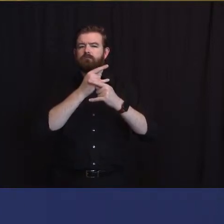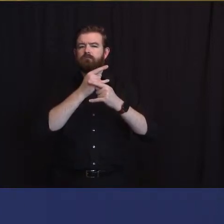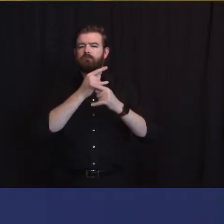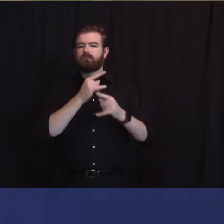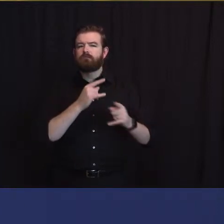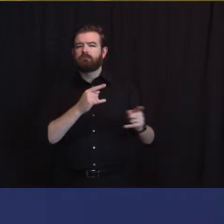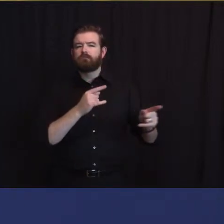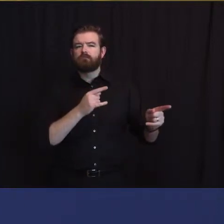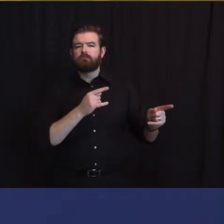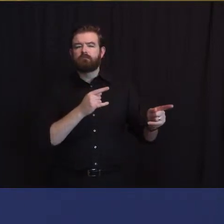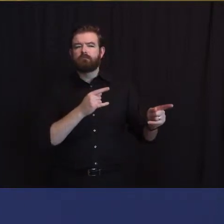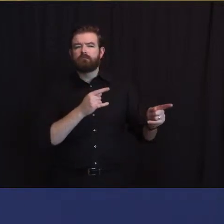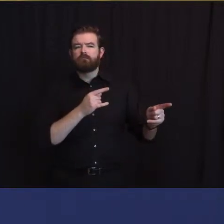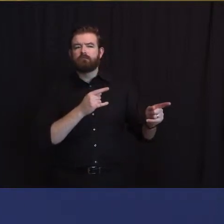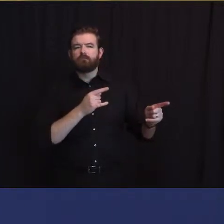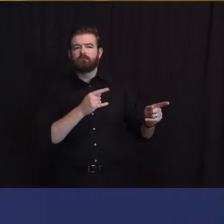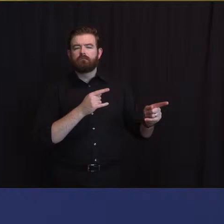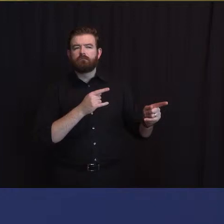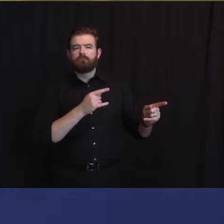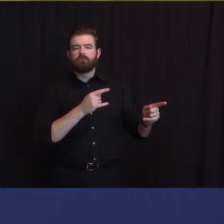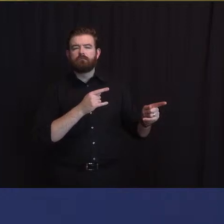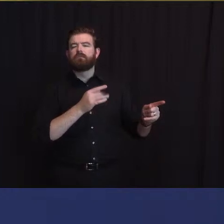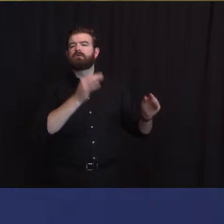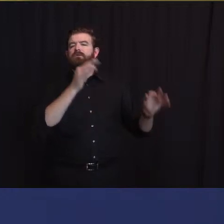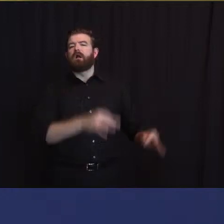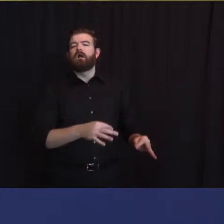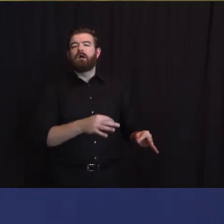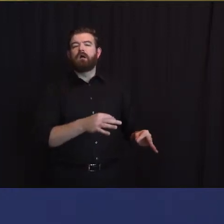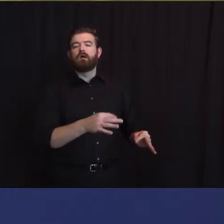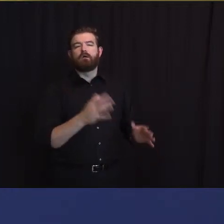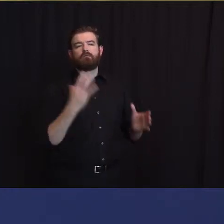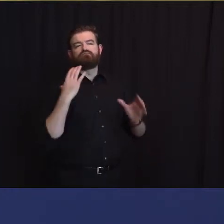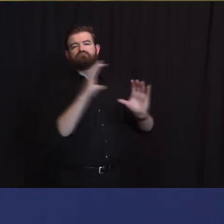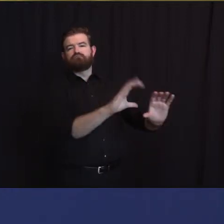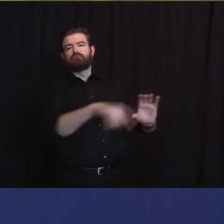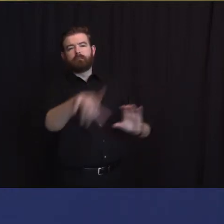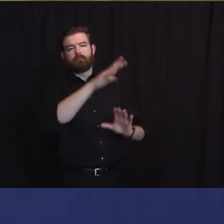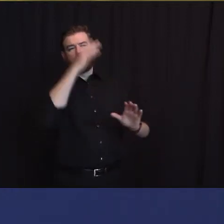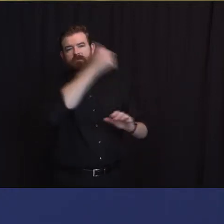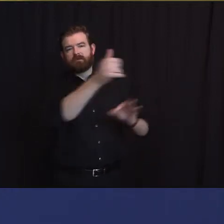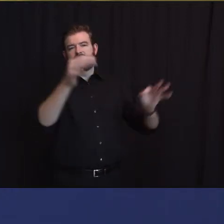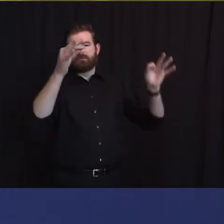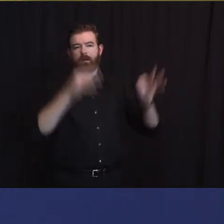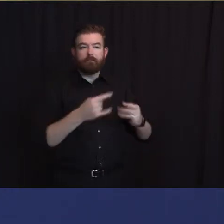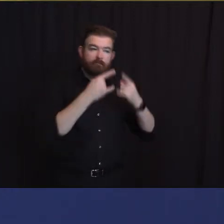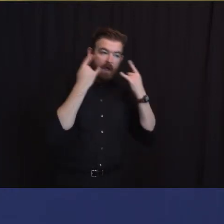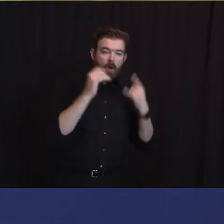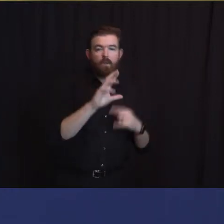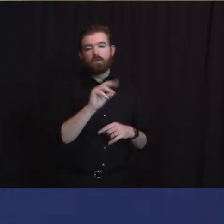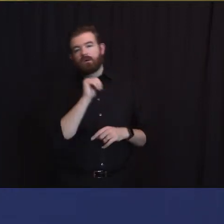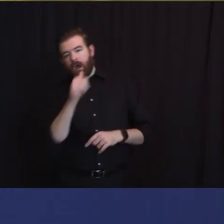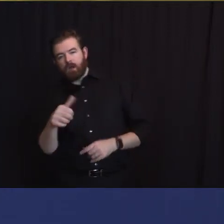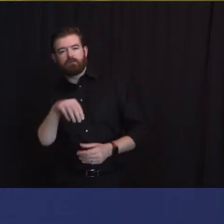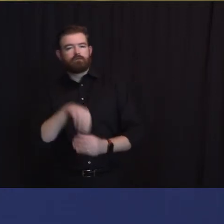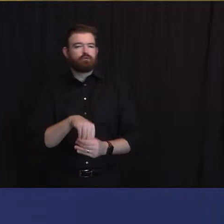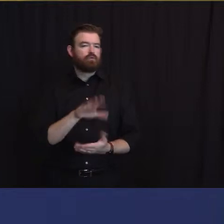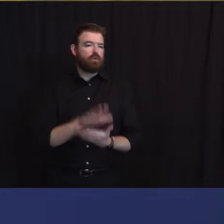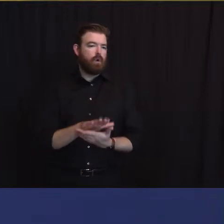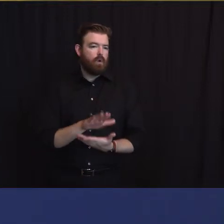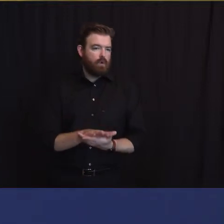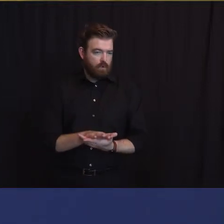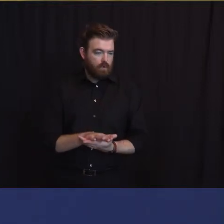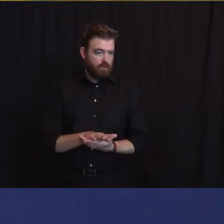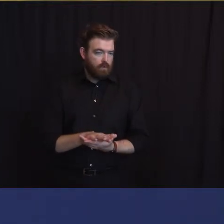Department of Labor did not report new unemployment claims last week. Do we know why? Are their numbers accurate? And if so, is that evidence that the